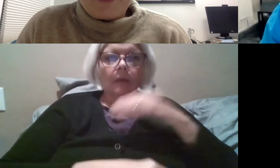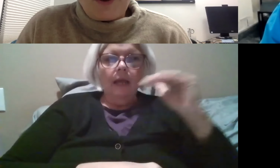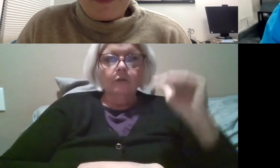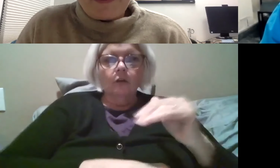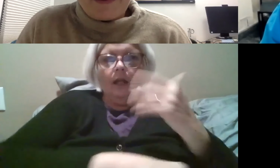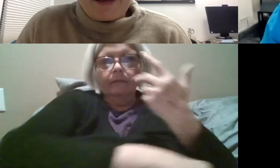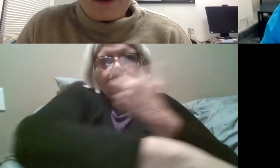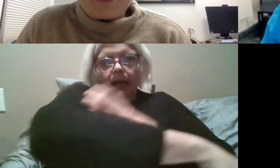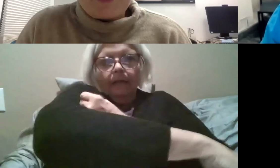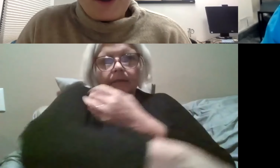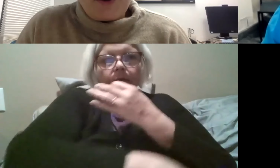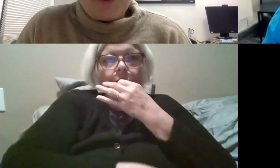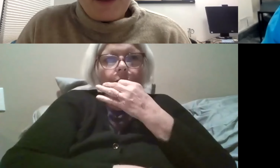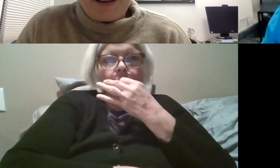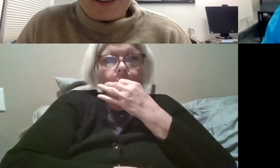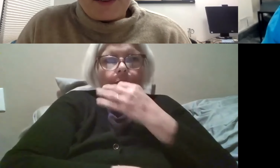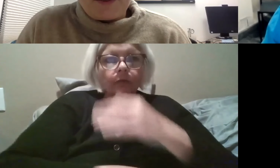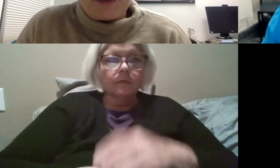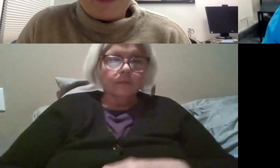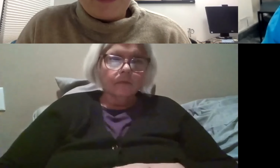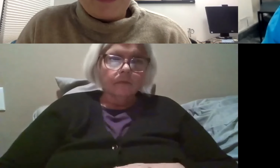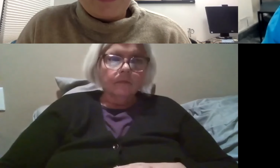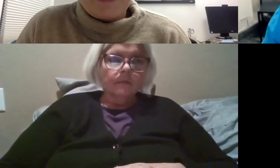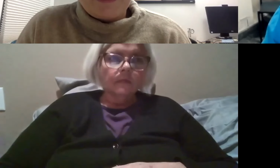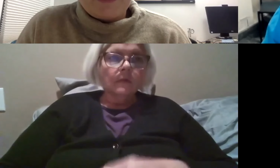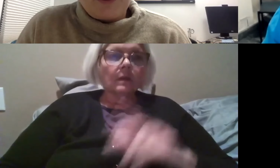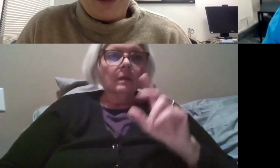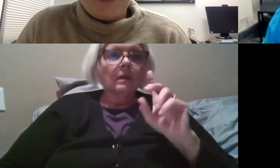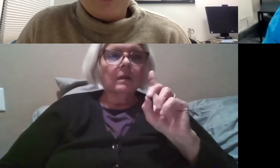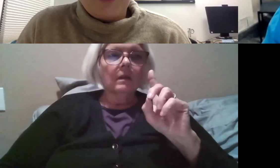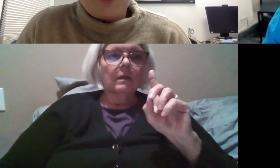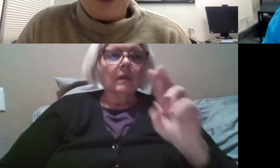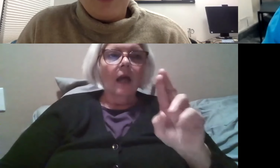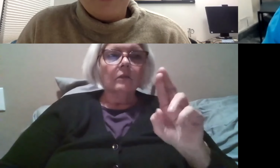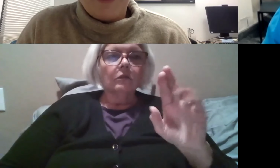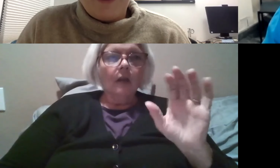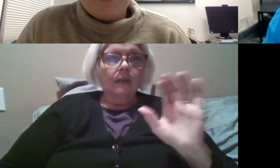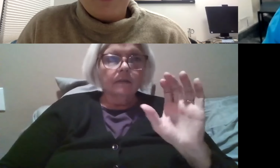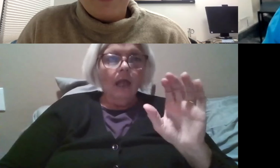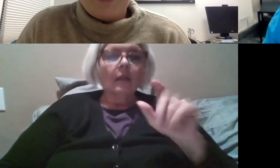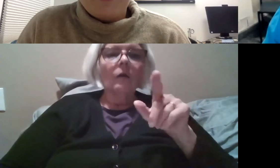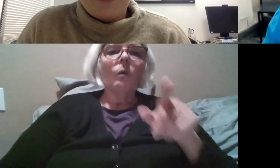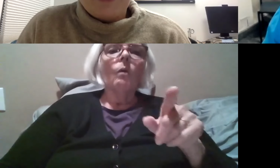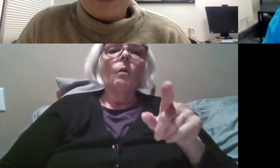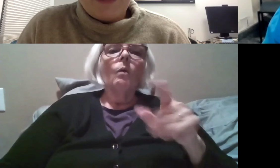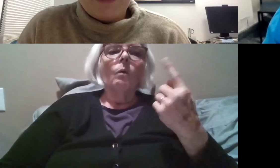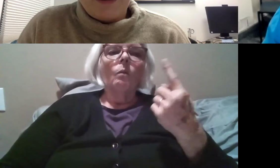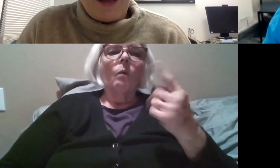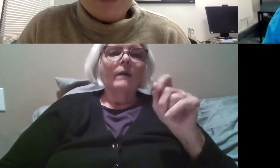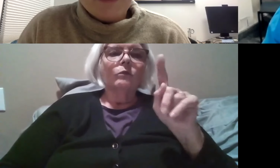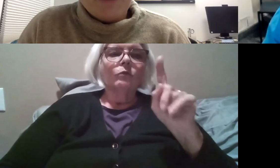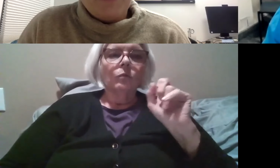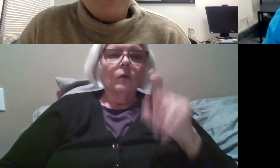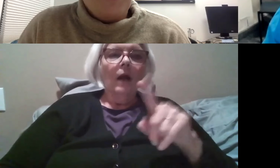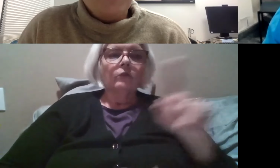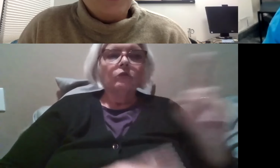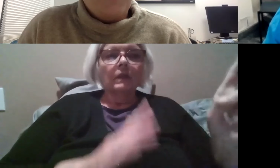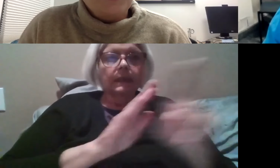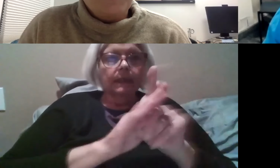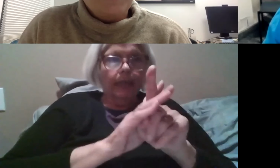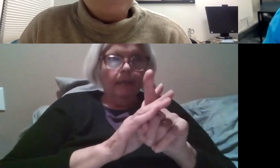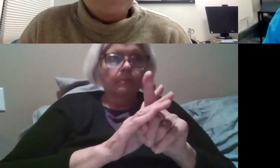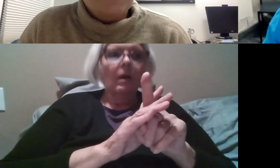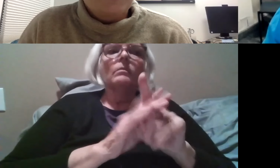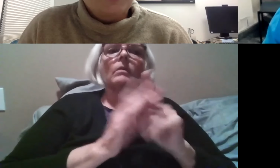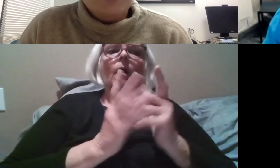Here's one that came up so much when we did this in the spring for 12 and up, and I'm kind of excited that it hasn't come up a